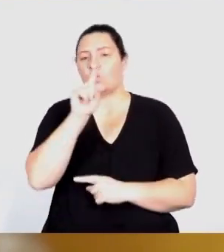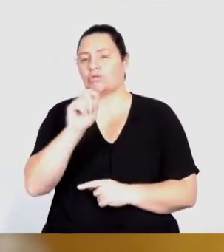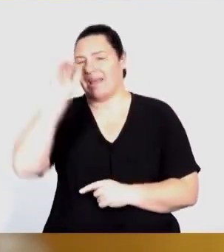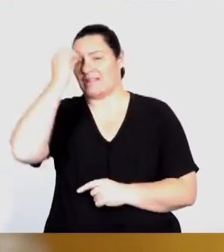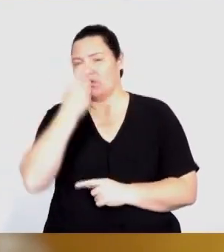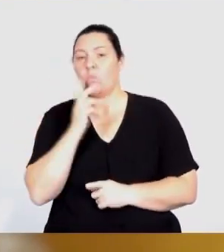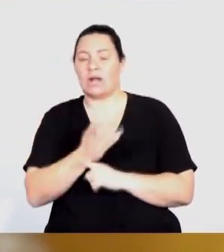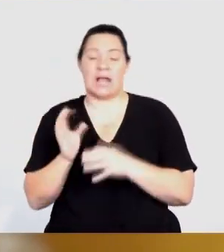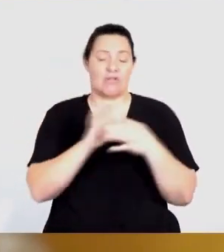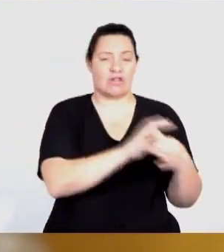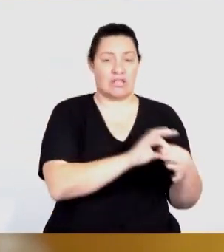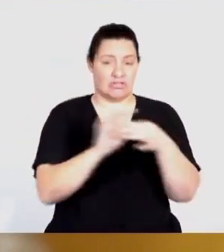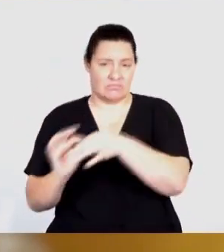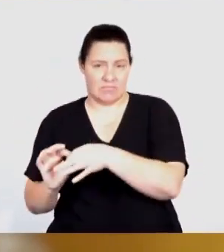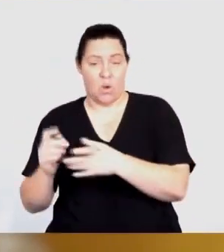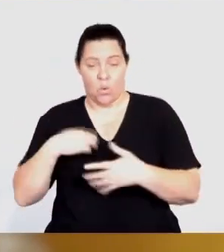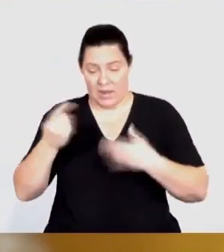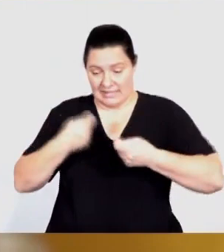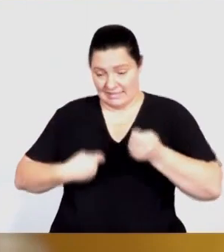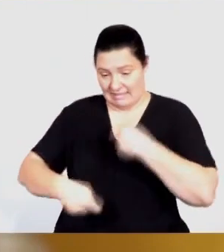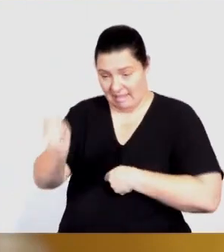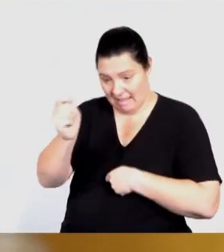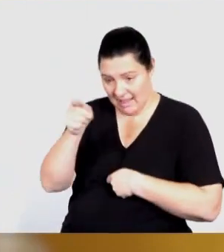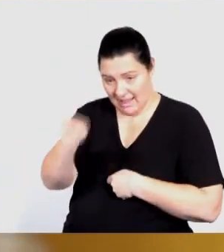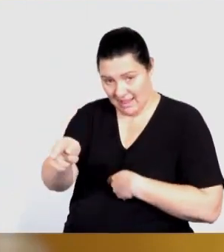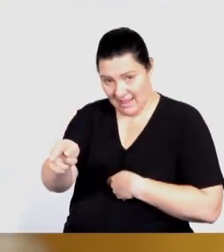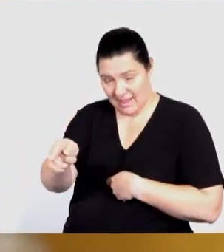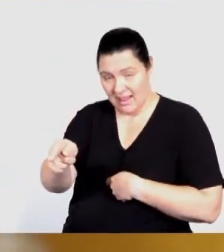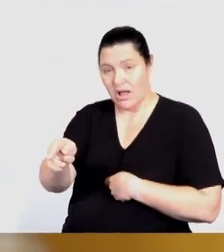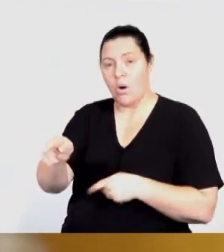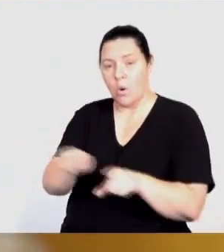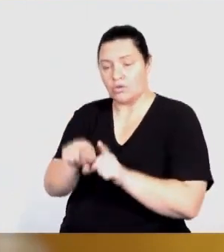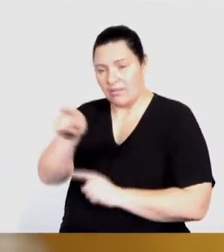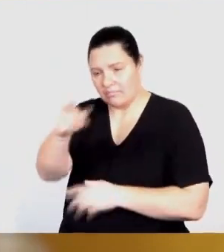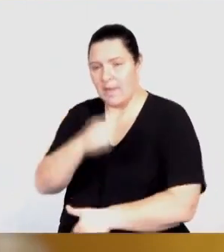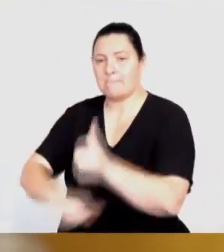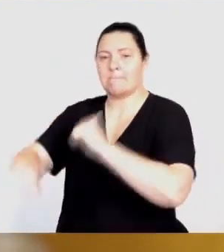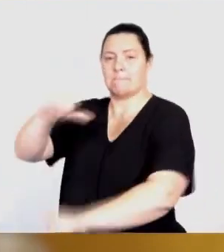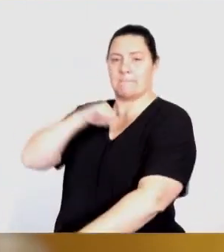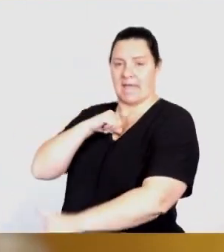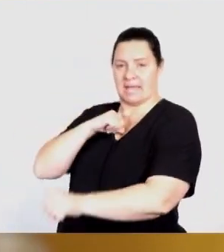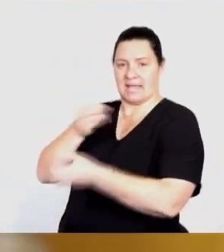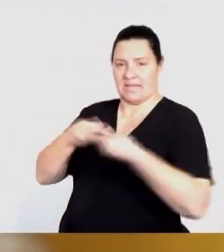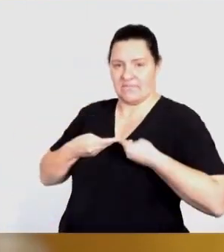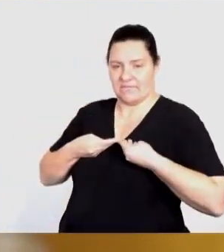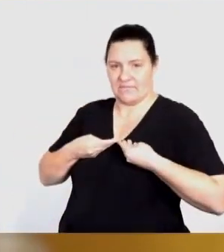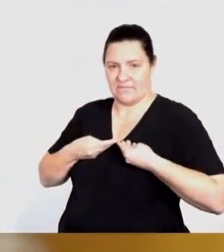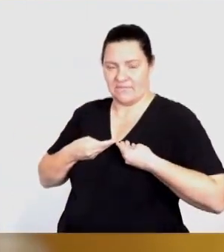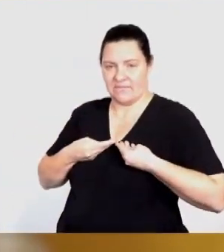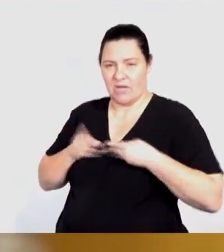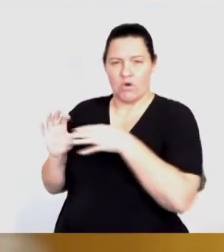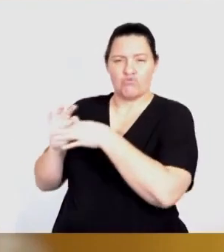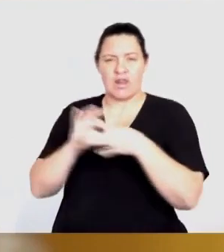this question, I want to show you the relationship between us selling goods to the debtor as well as the debtor returning